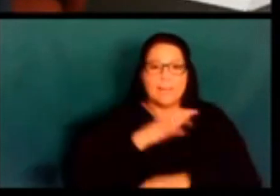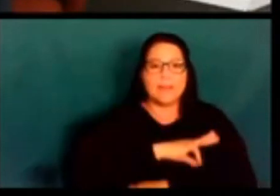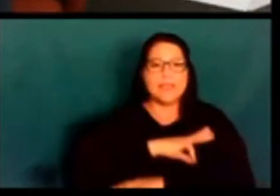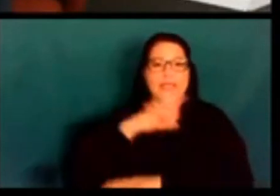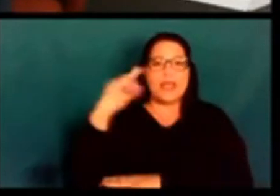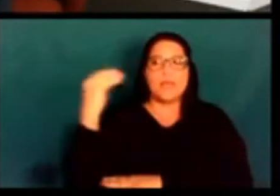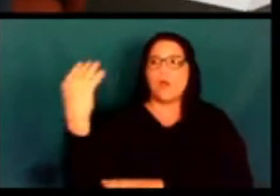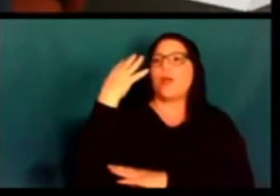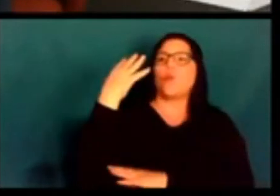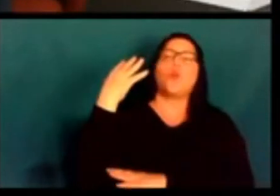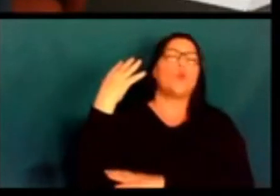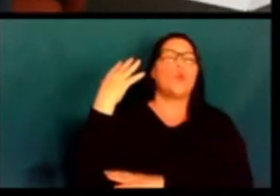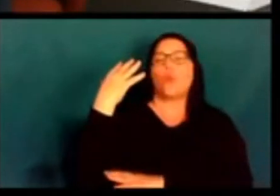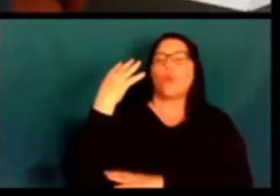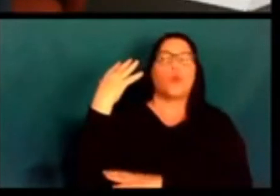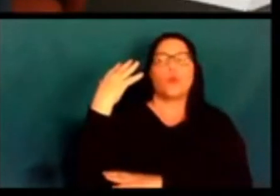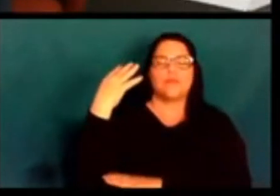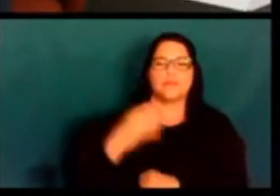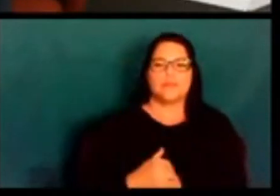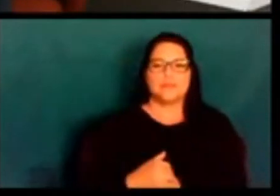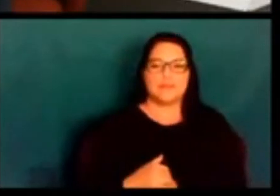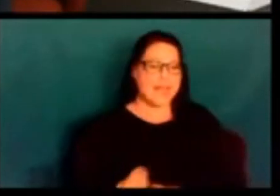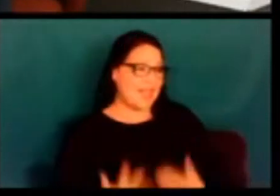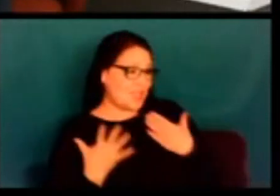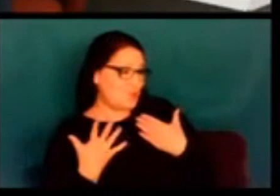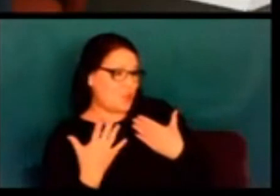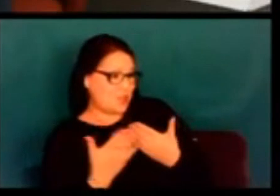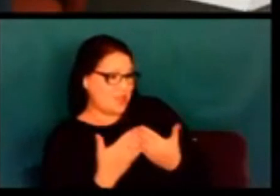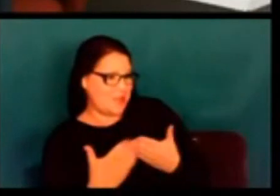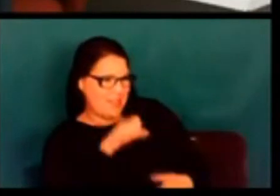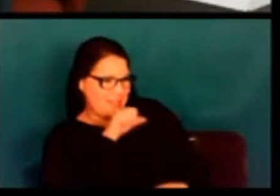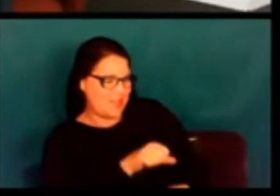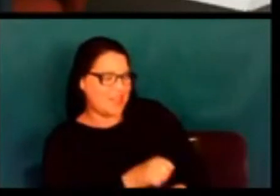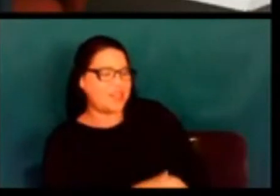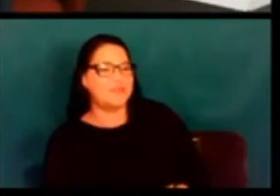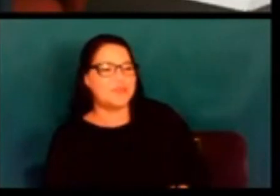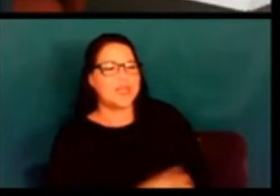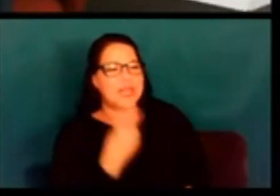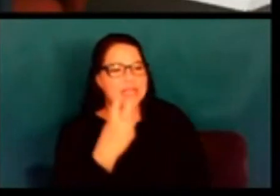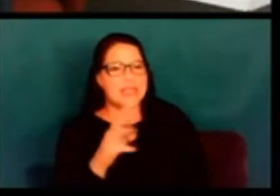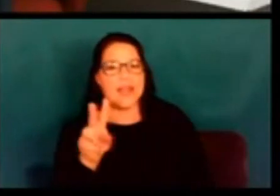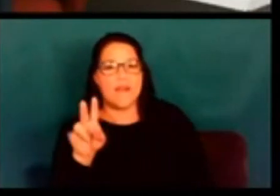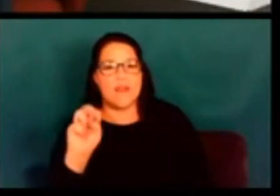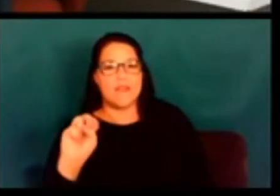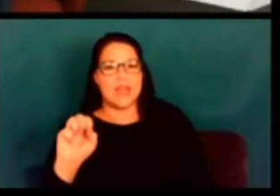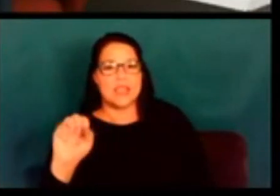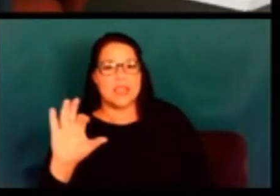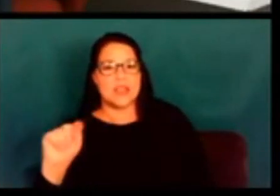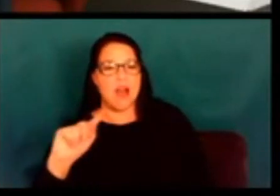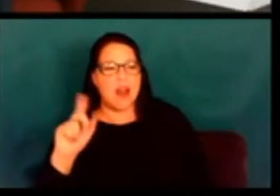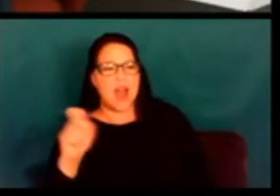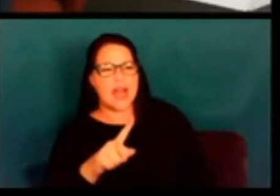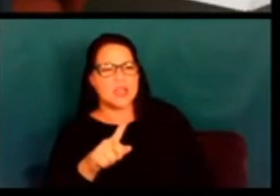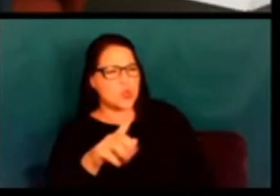run down here and do something. Inspiration either way. I love it. Let's see. Vivian Scott Chu asked, are your paintings for